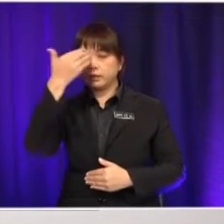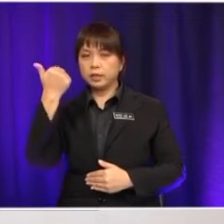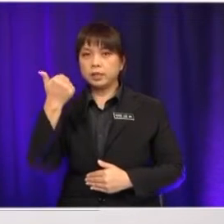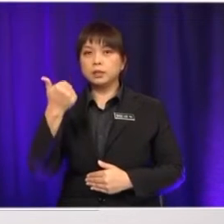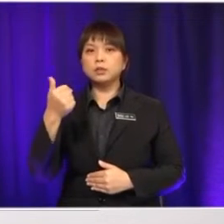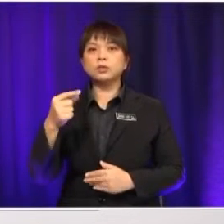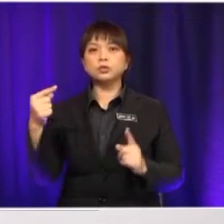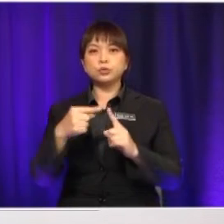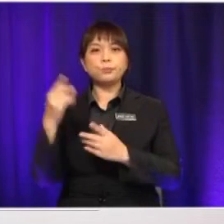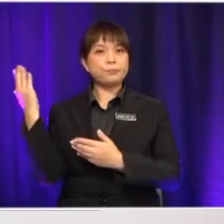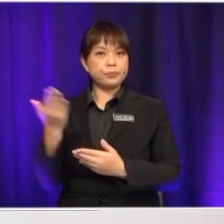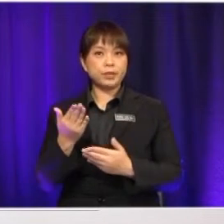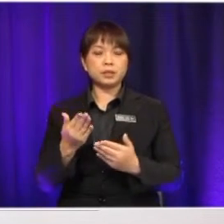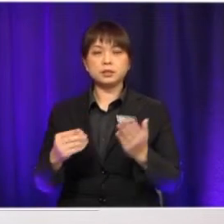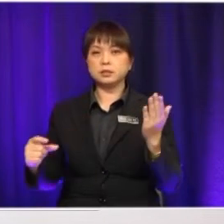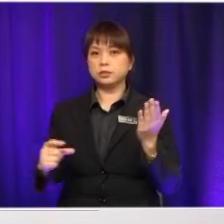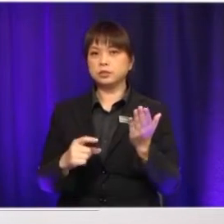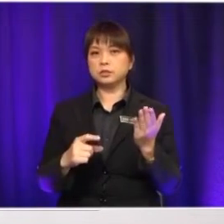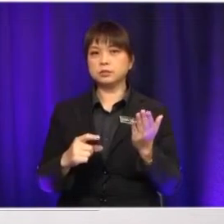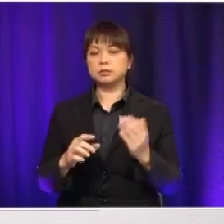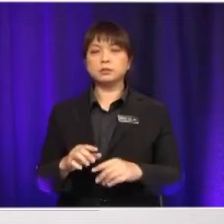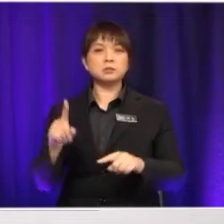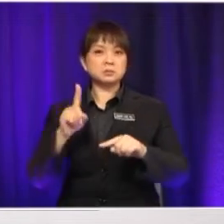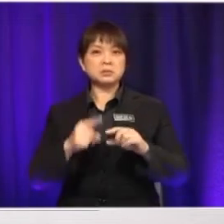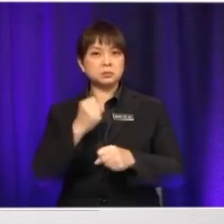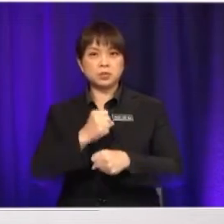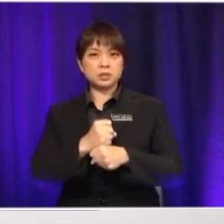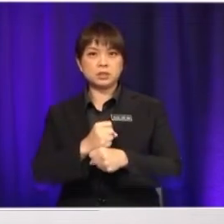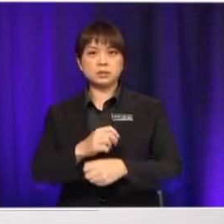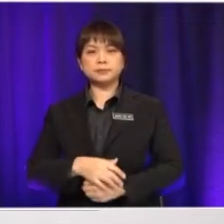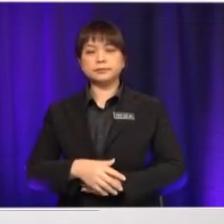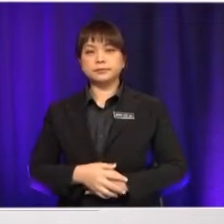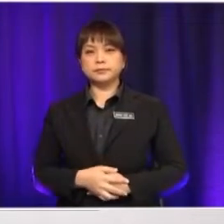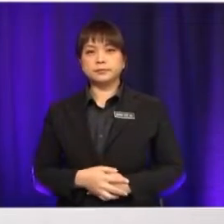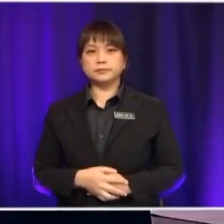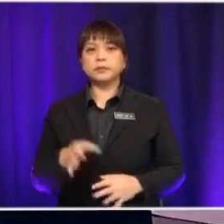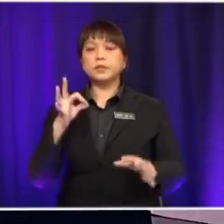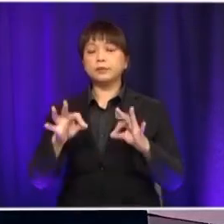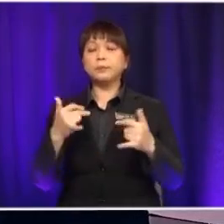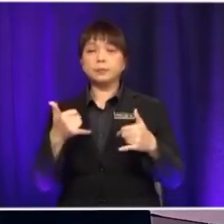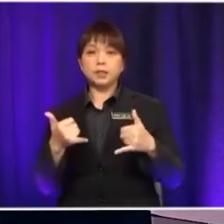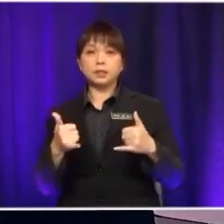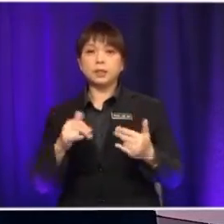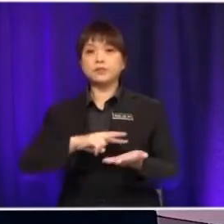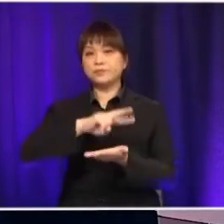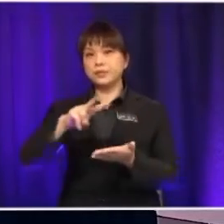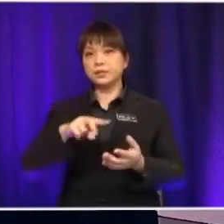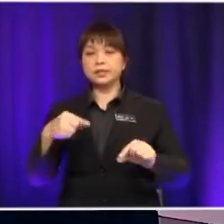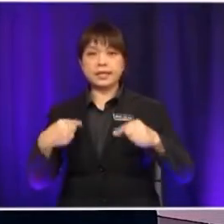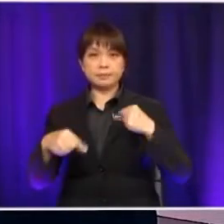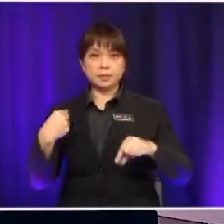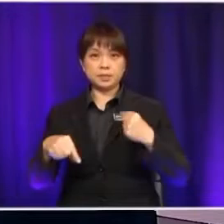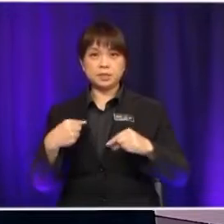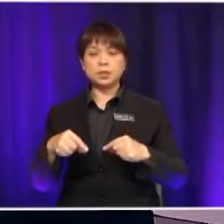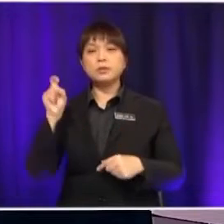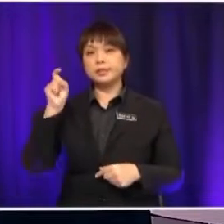work. I see. Yeah, especially if you are playing video games, right? If you're using a laptop to play video